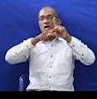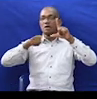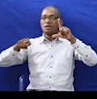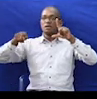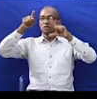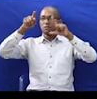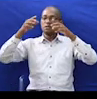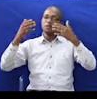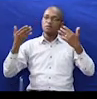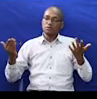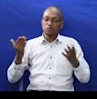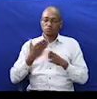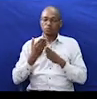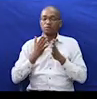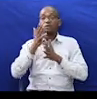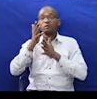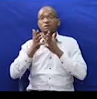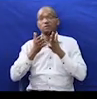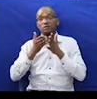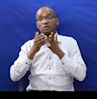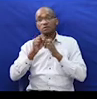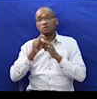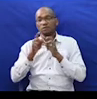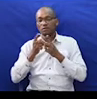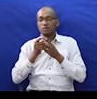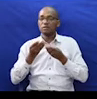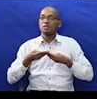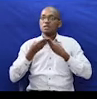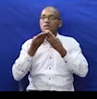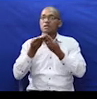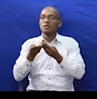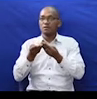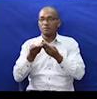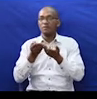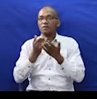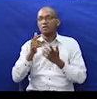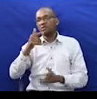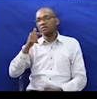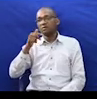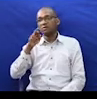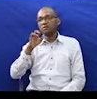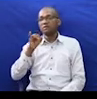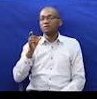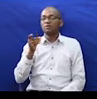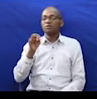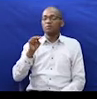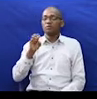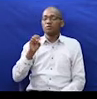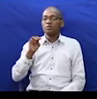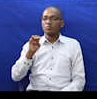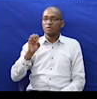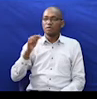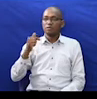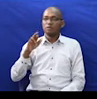the value of sine, cosine, and tangent in a given right angle triangles. Okay? So